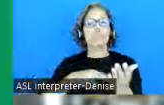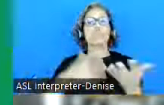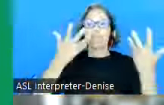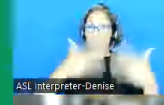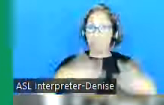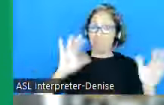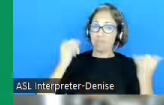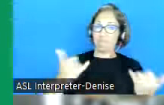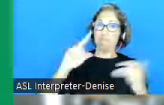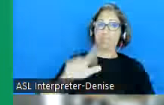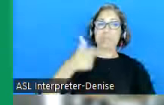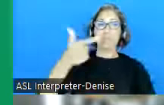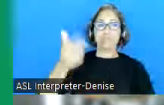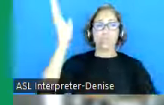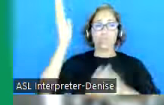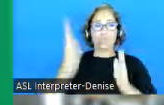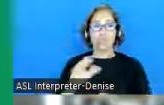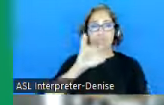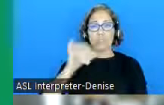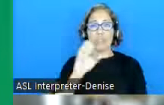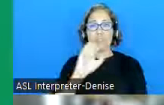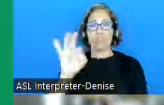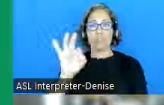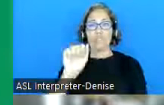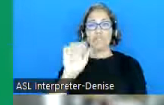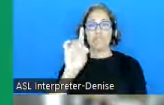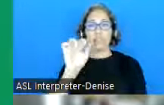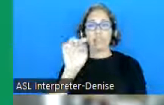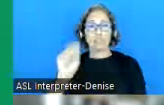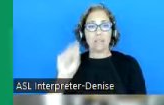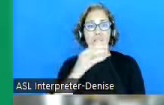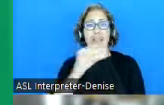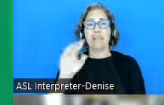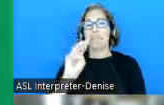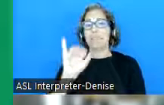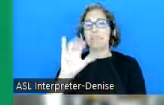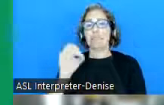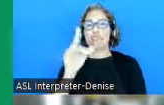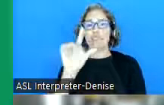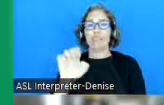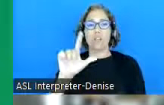to our presenters, Jeff Adams and Michele Lucchini.